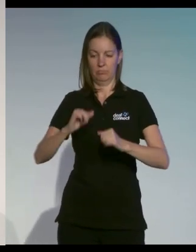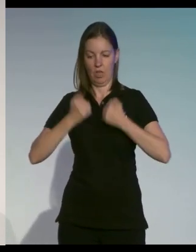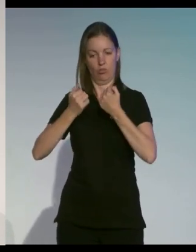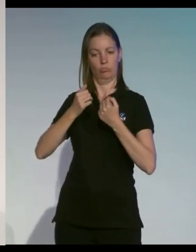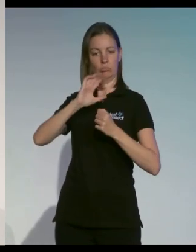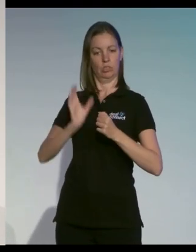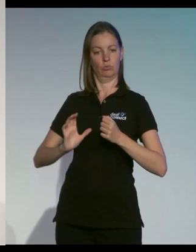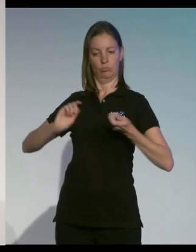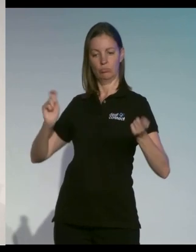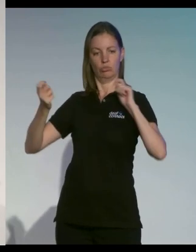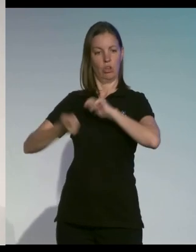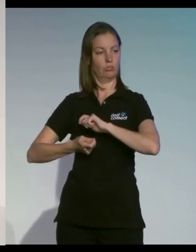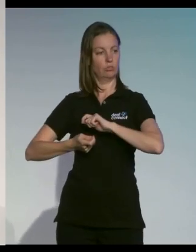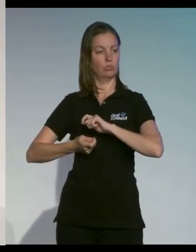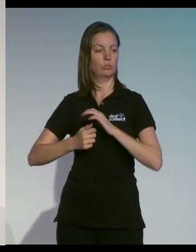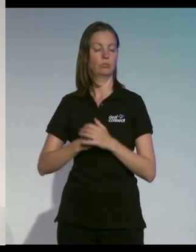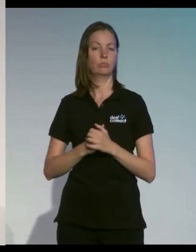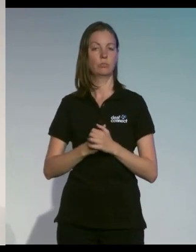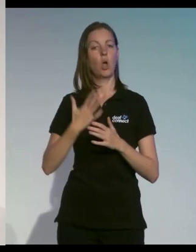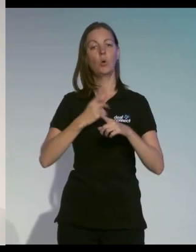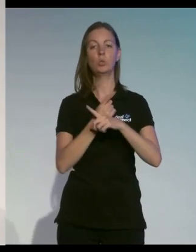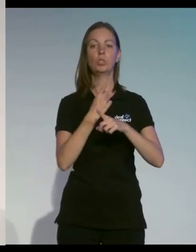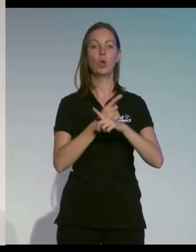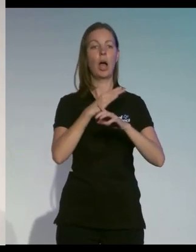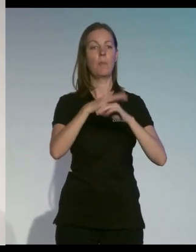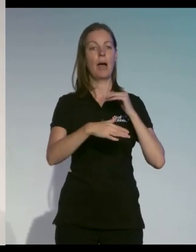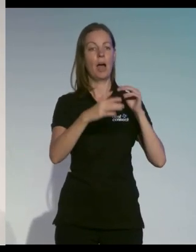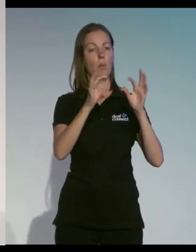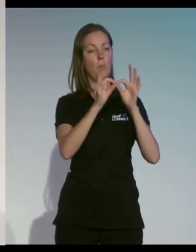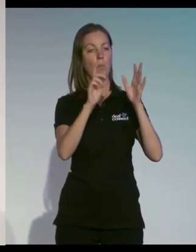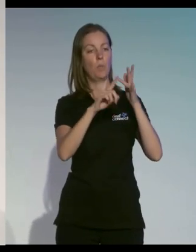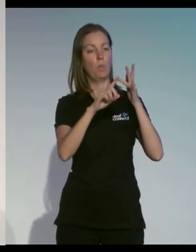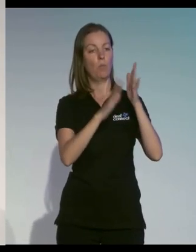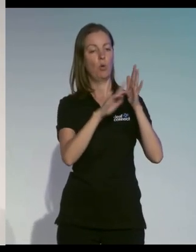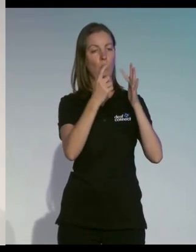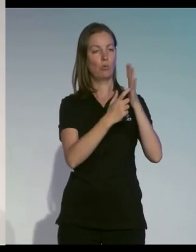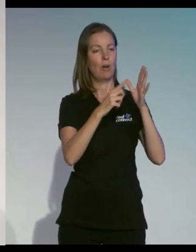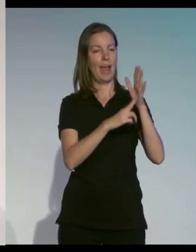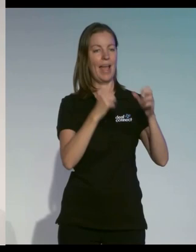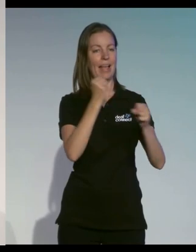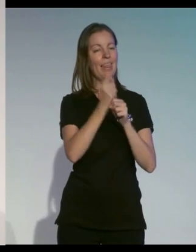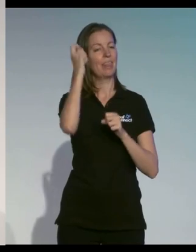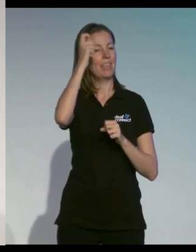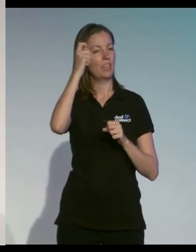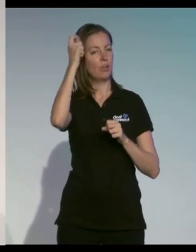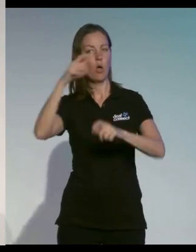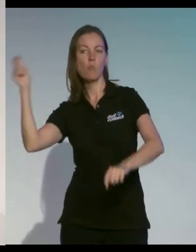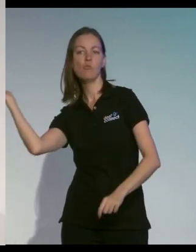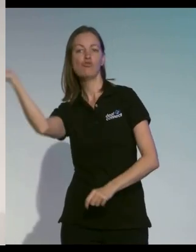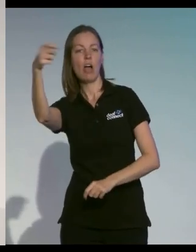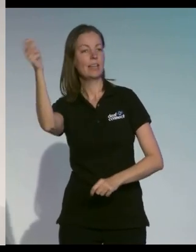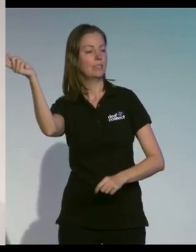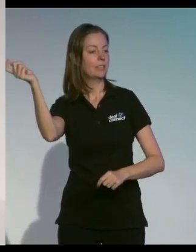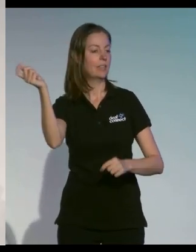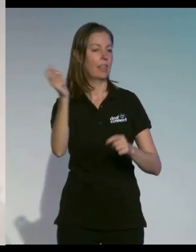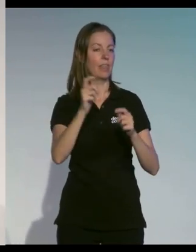And I'm going to do that through talking about a theory called the boomerang theory of advocacy. Now, I wish I could claim that I came up with that